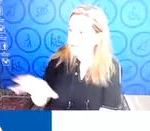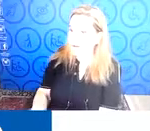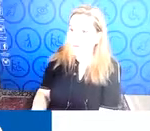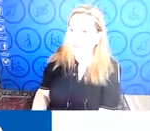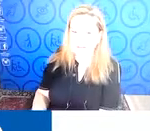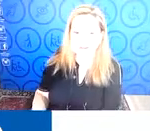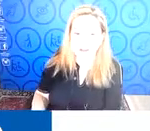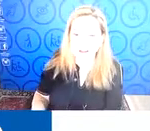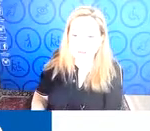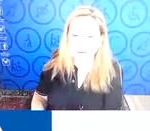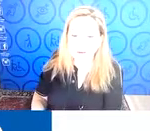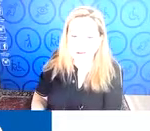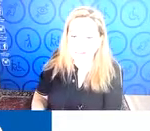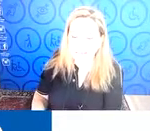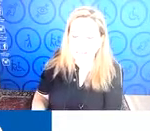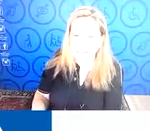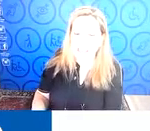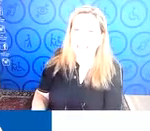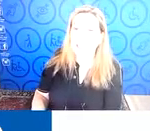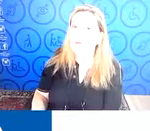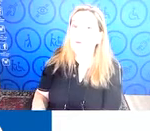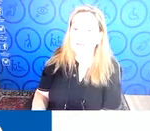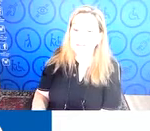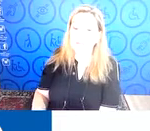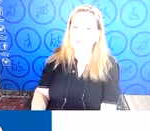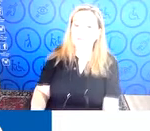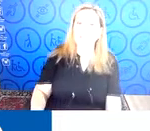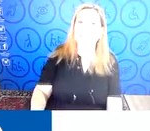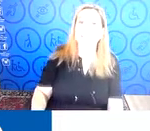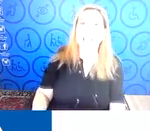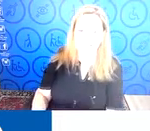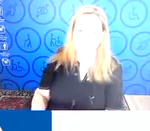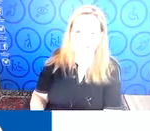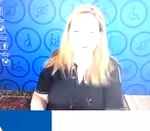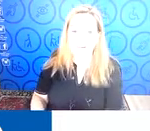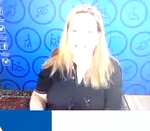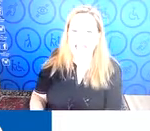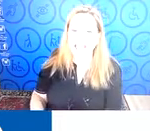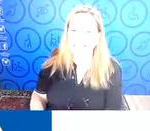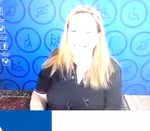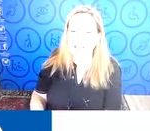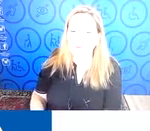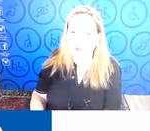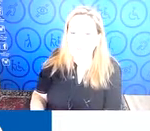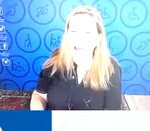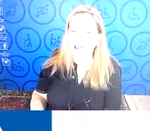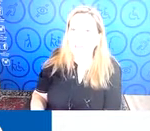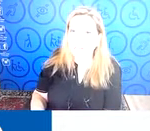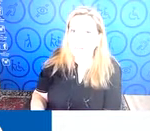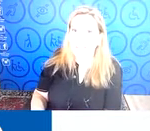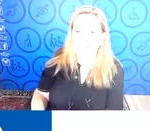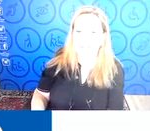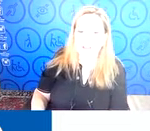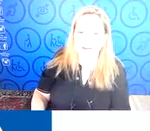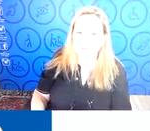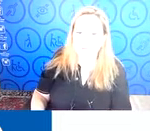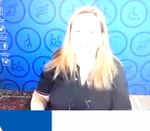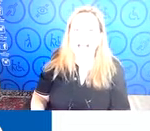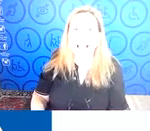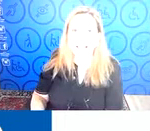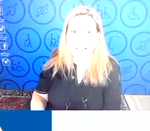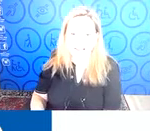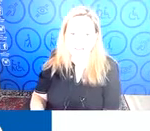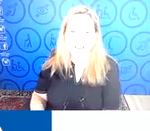if he's already with us or not, from New York City. He was one of the speakers last time. And among other things, he shared with